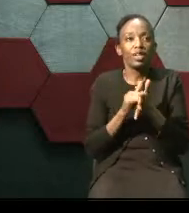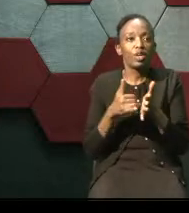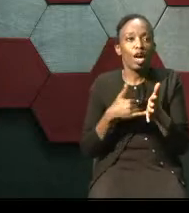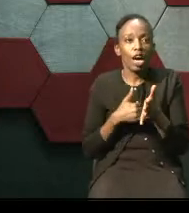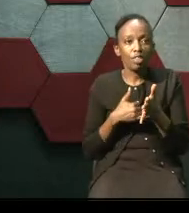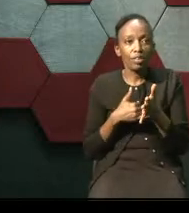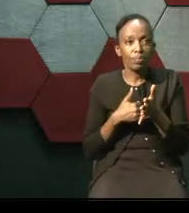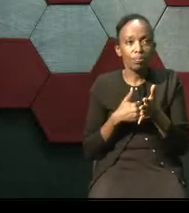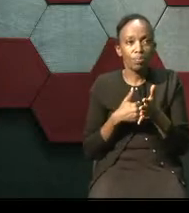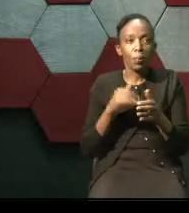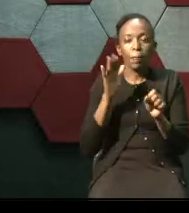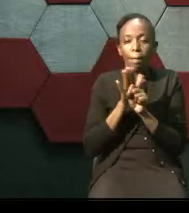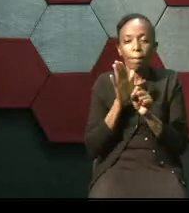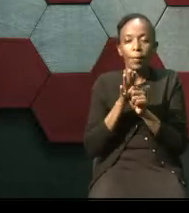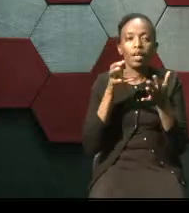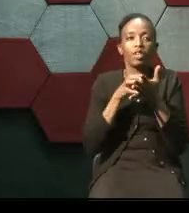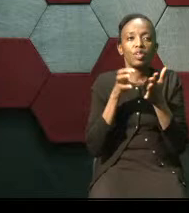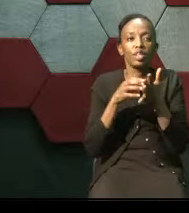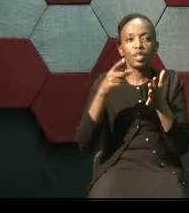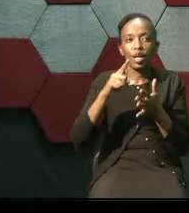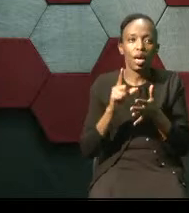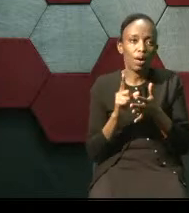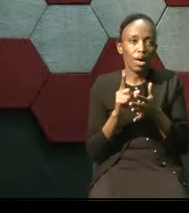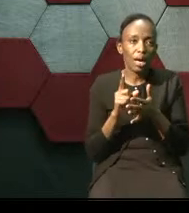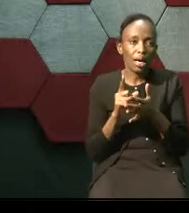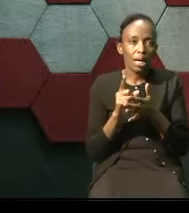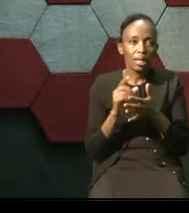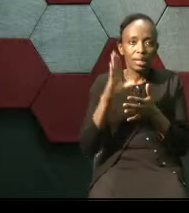cases, in many cases, our CS